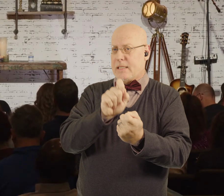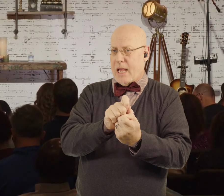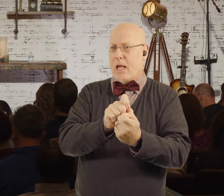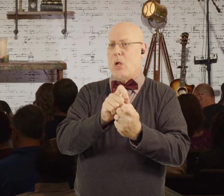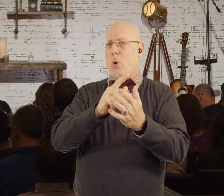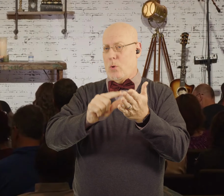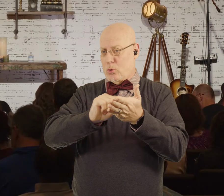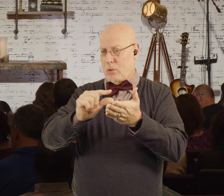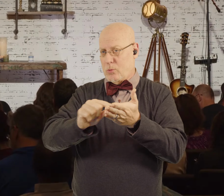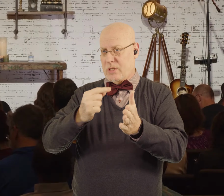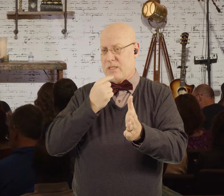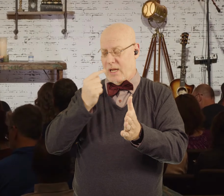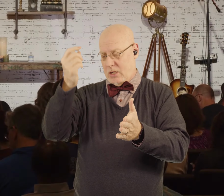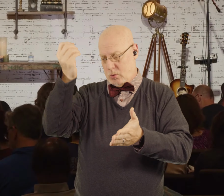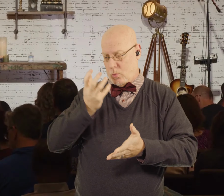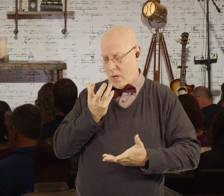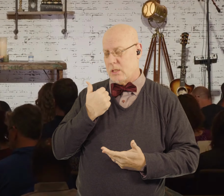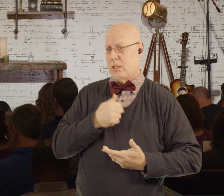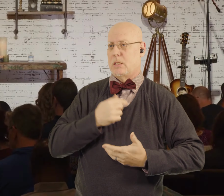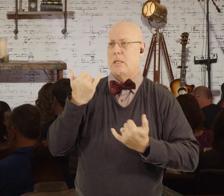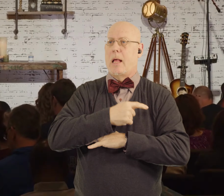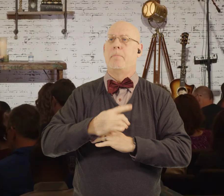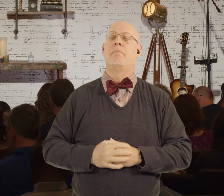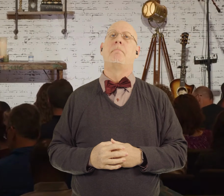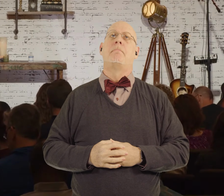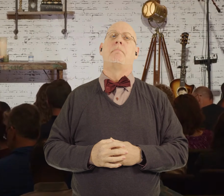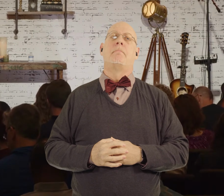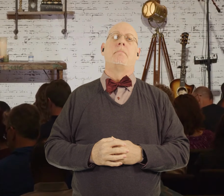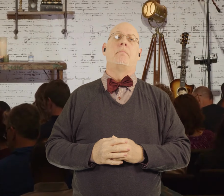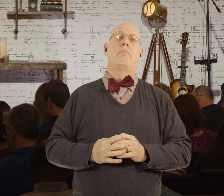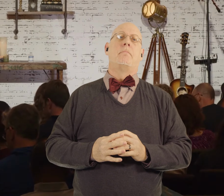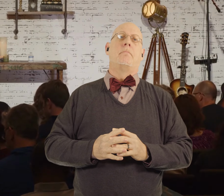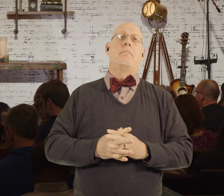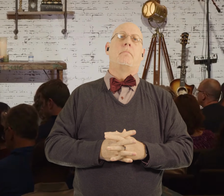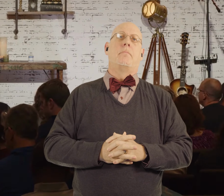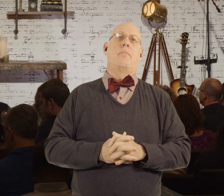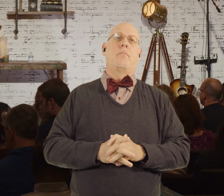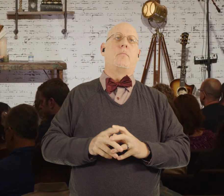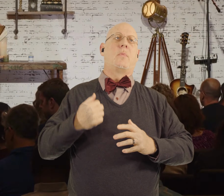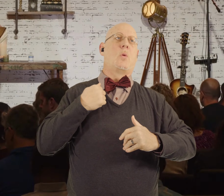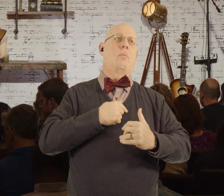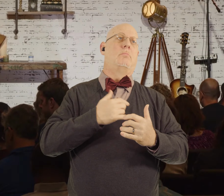yourself exactly what Scripture is saying to us today.